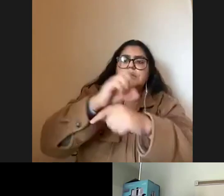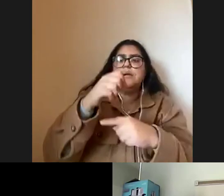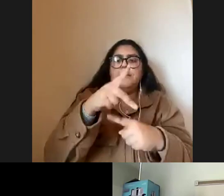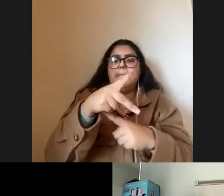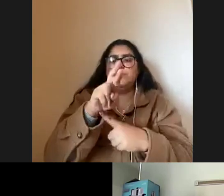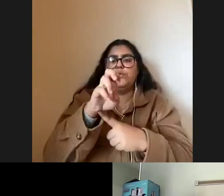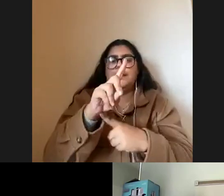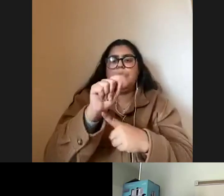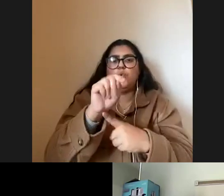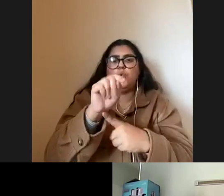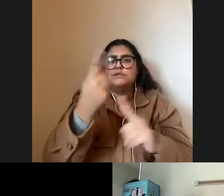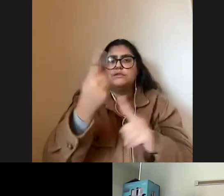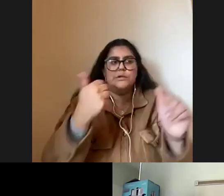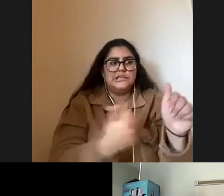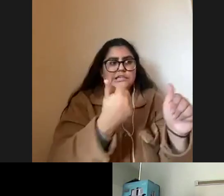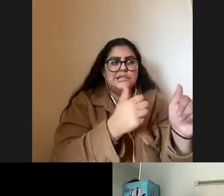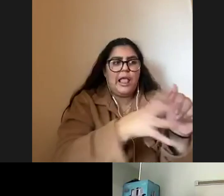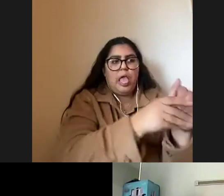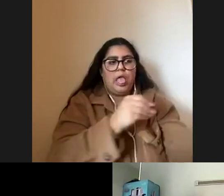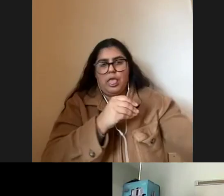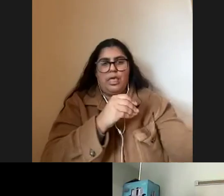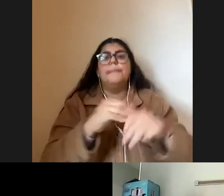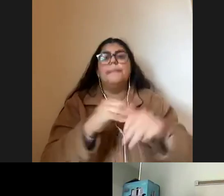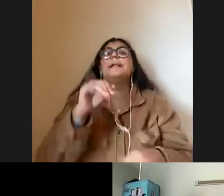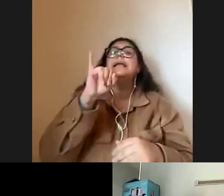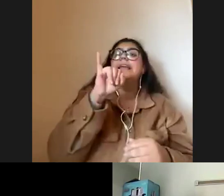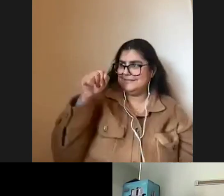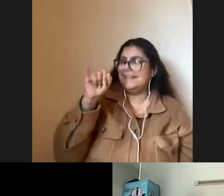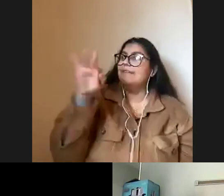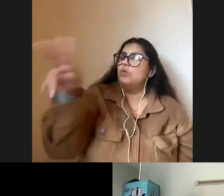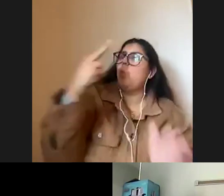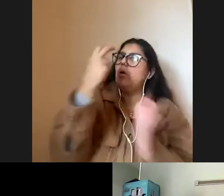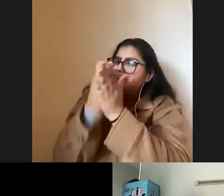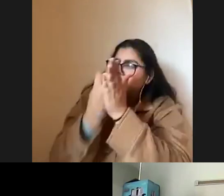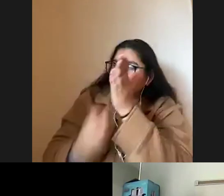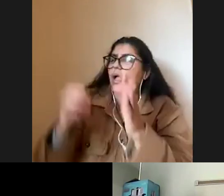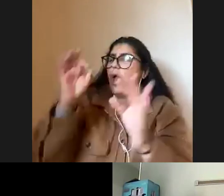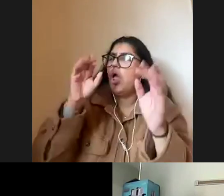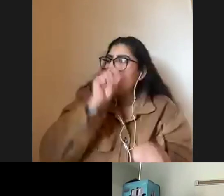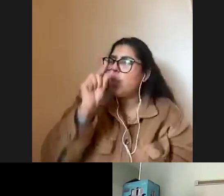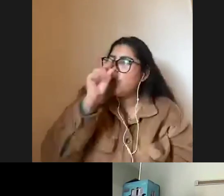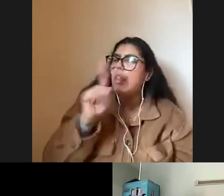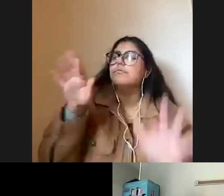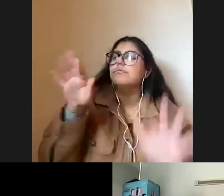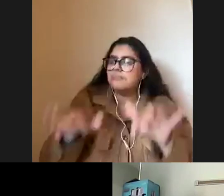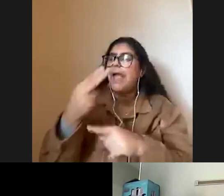want to go down a Google rabbit hole, Google the hagfish slime highway accident.